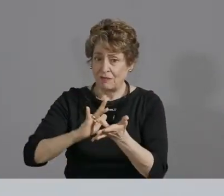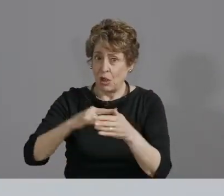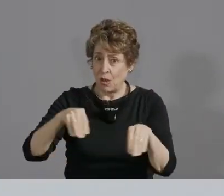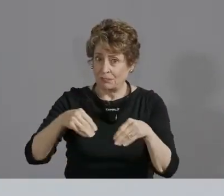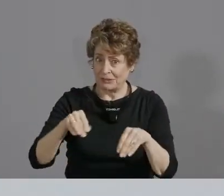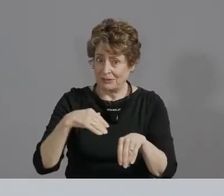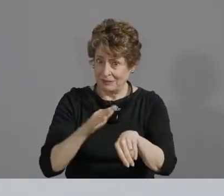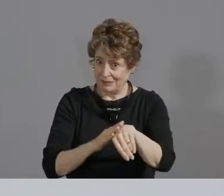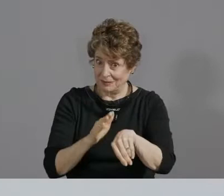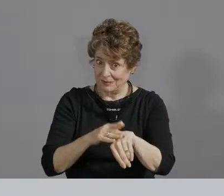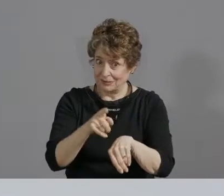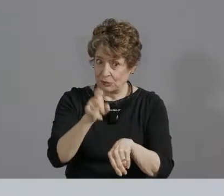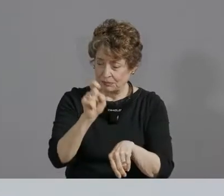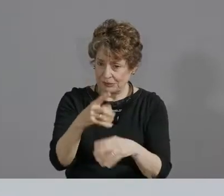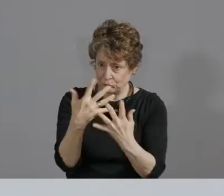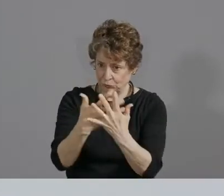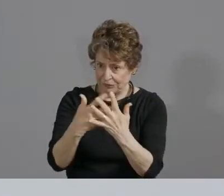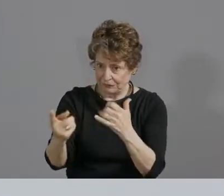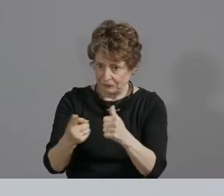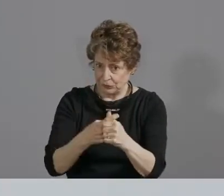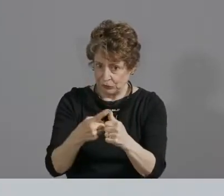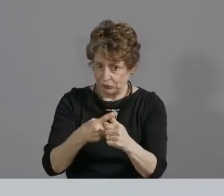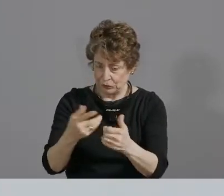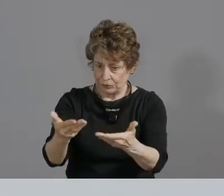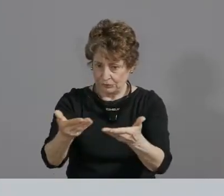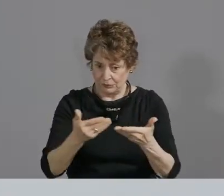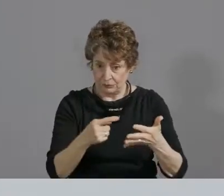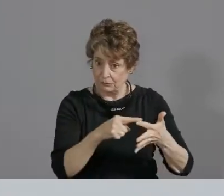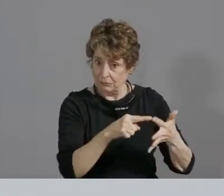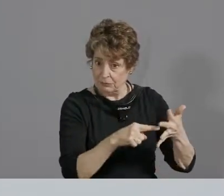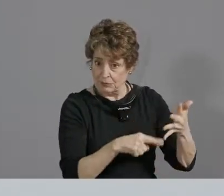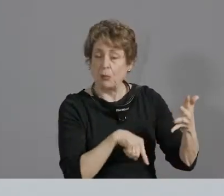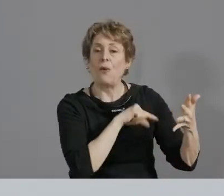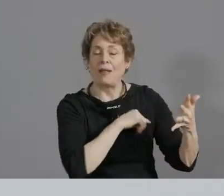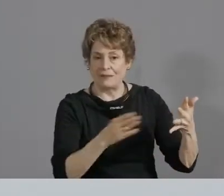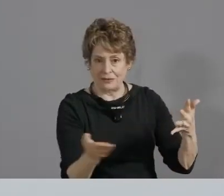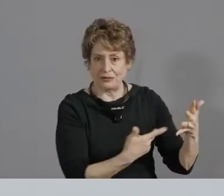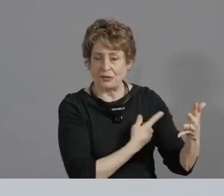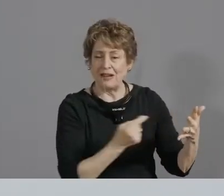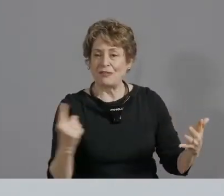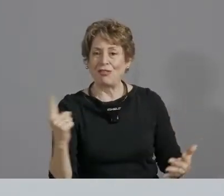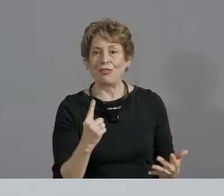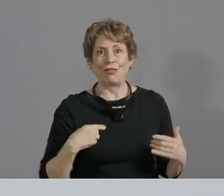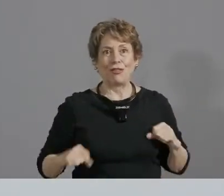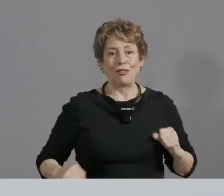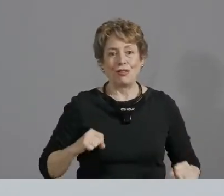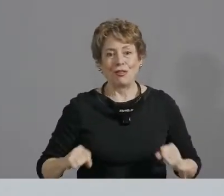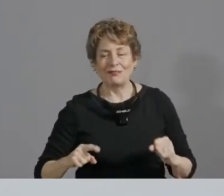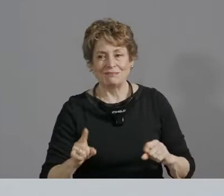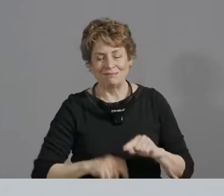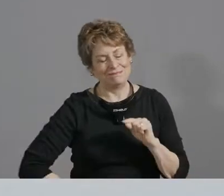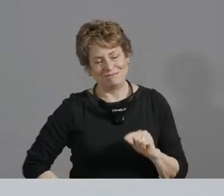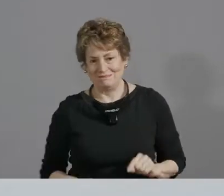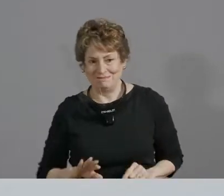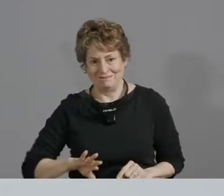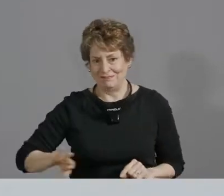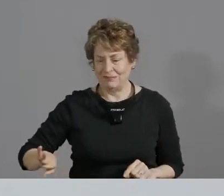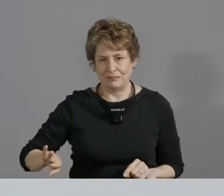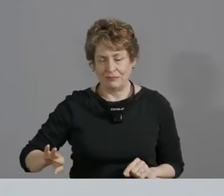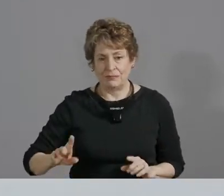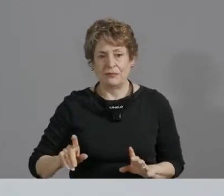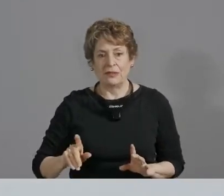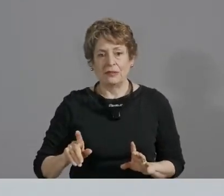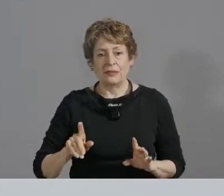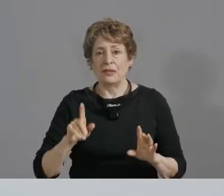for. One of the things, though, that we would caution is we are not requiring residency in order